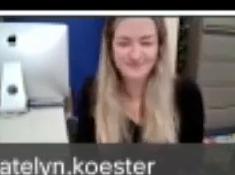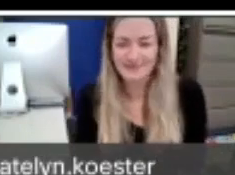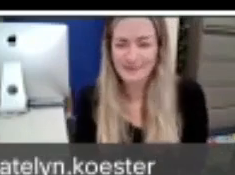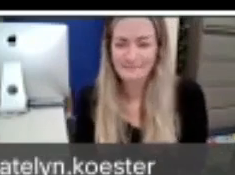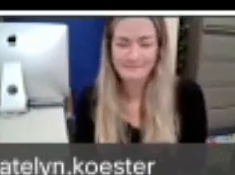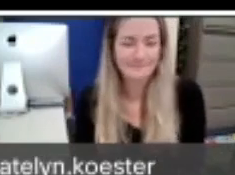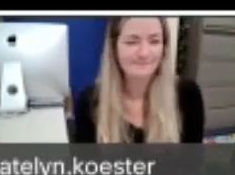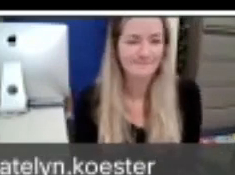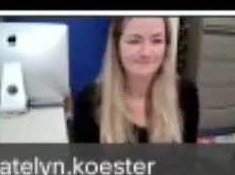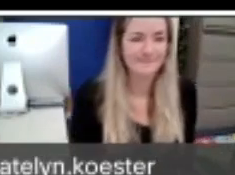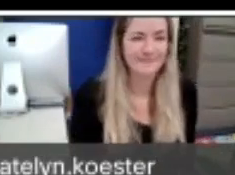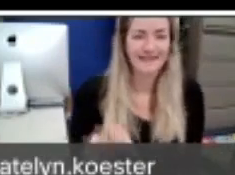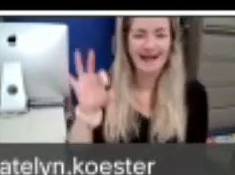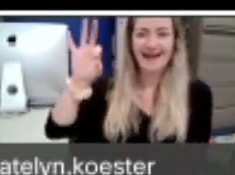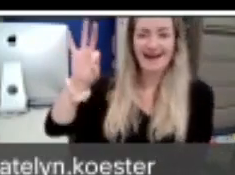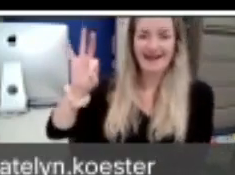Next, please.